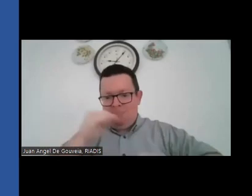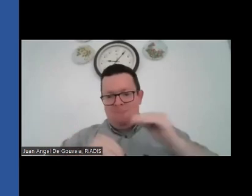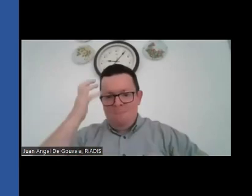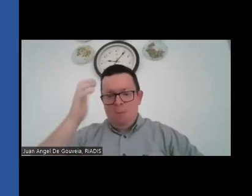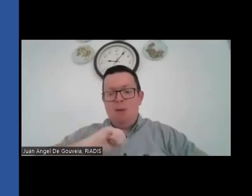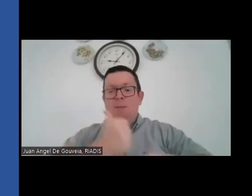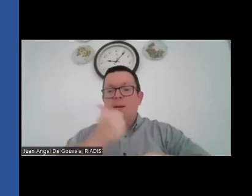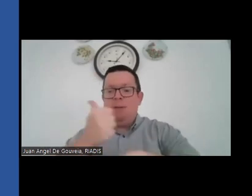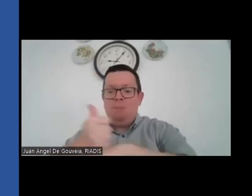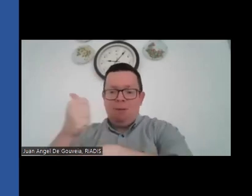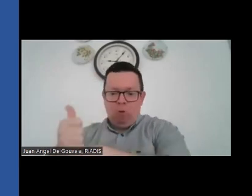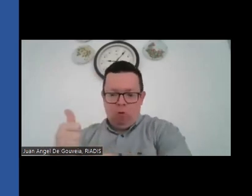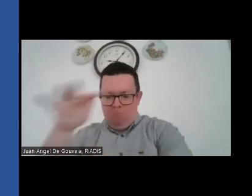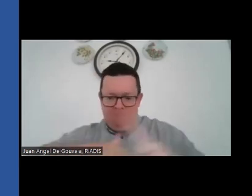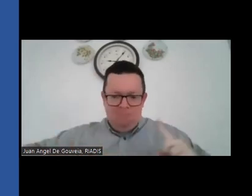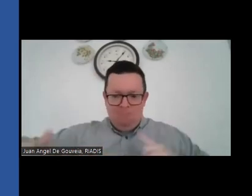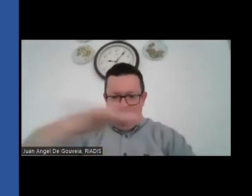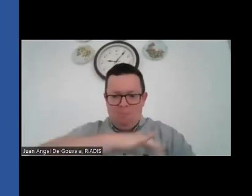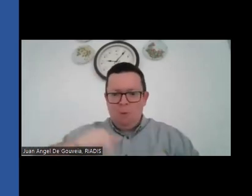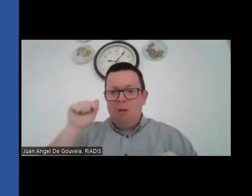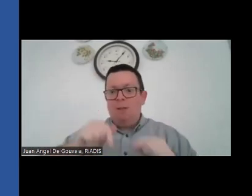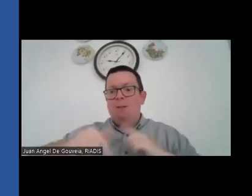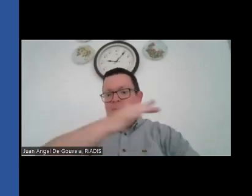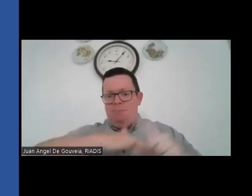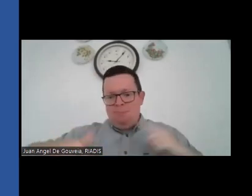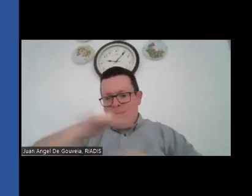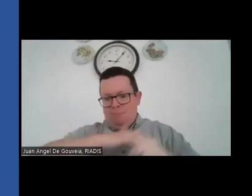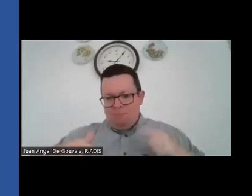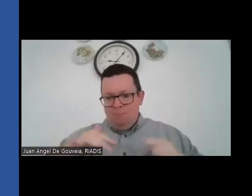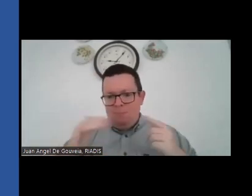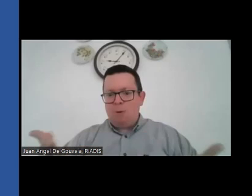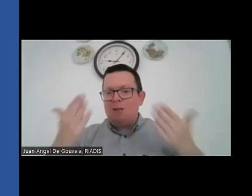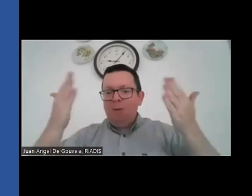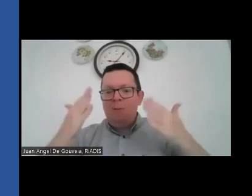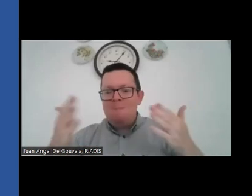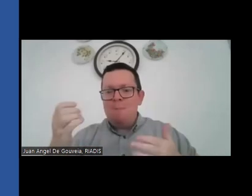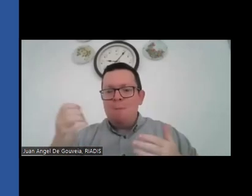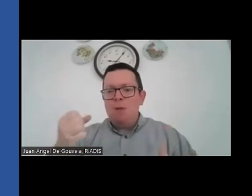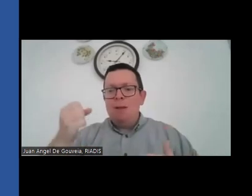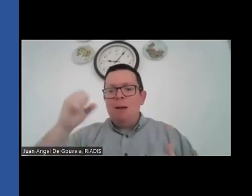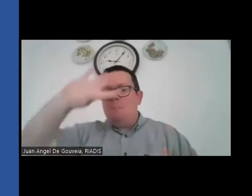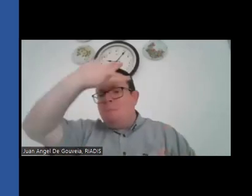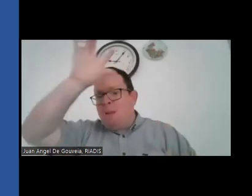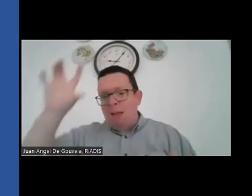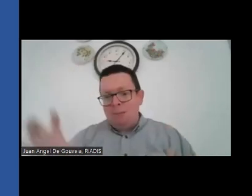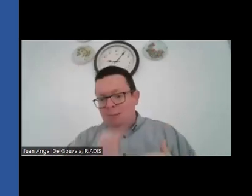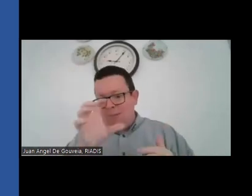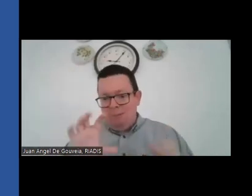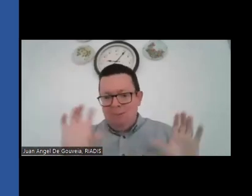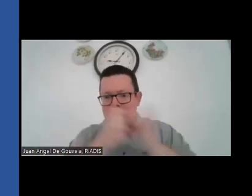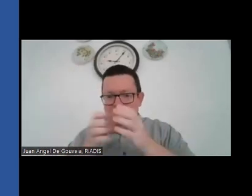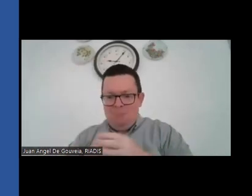In this context, and in contribution to the efforts made by countries in the health sector of effectively complying